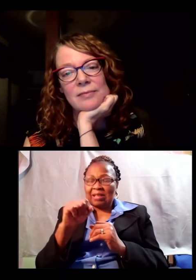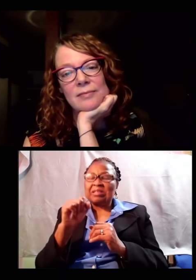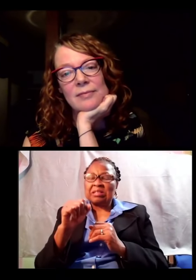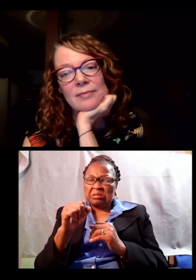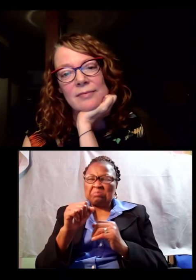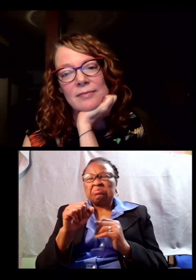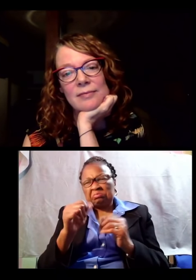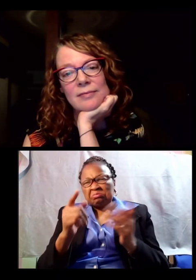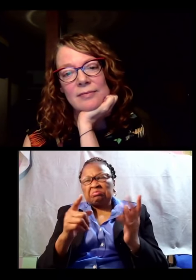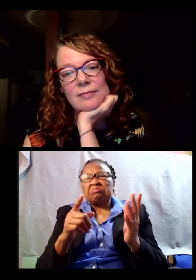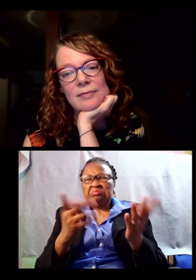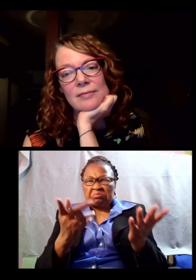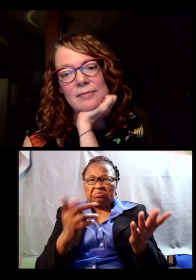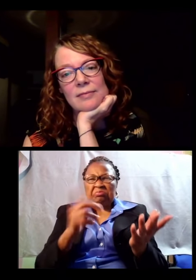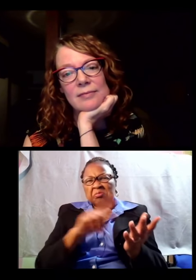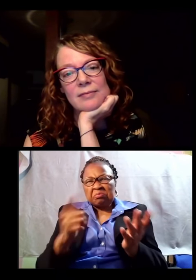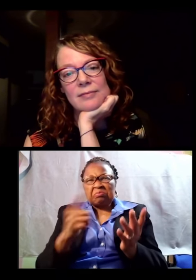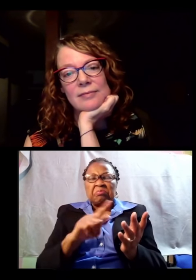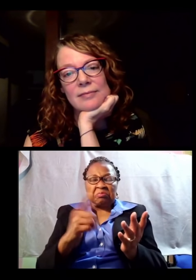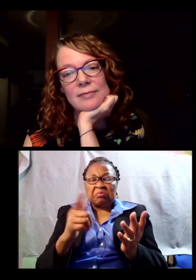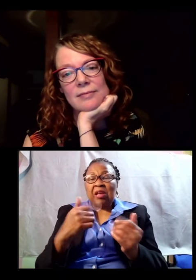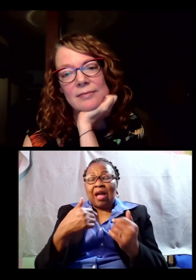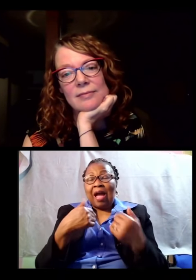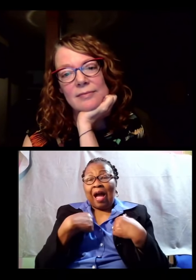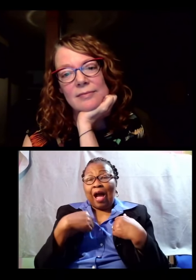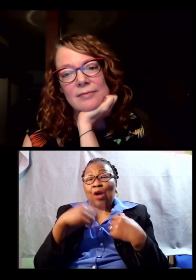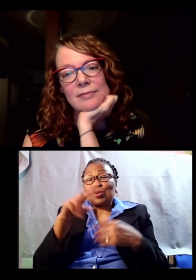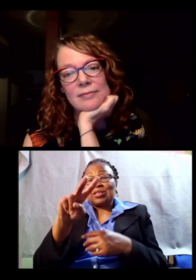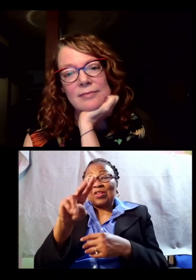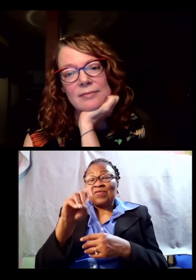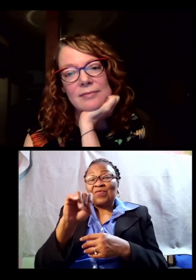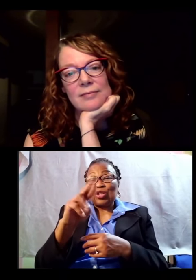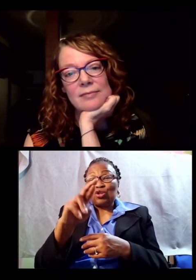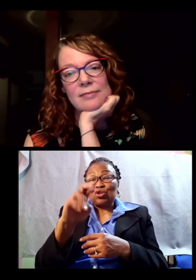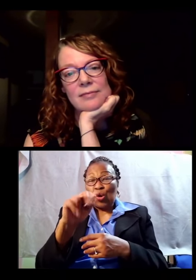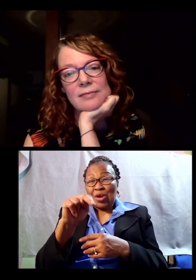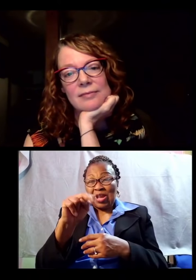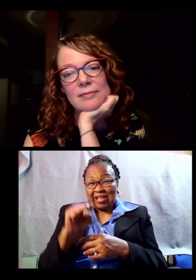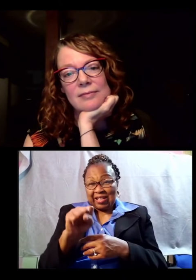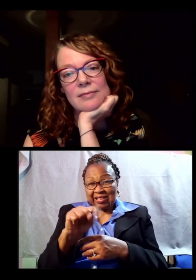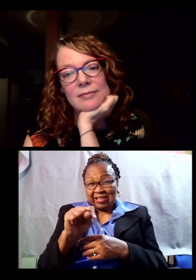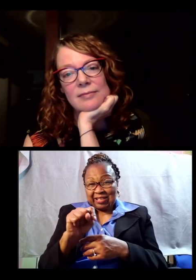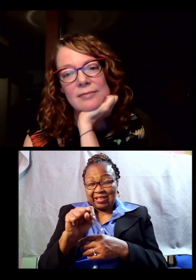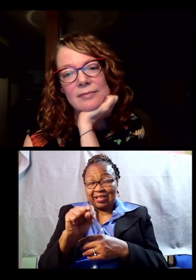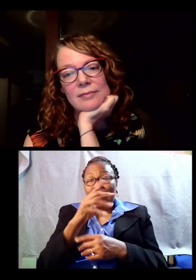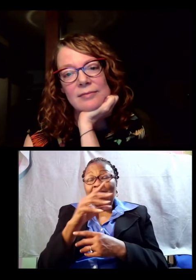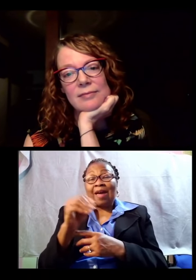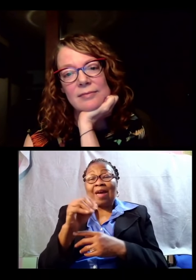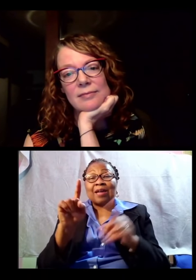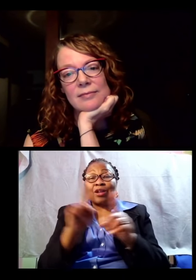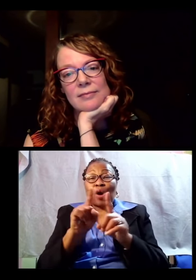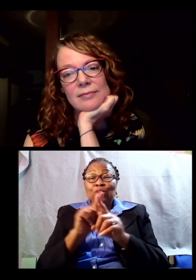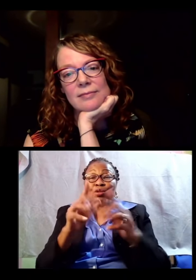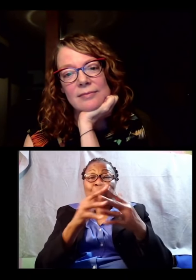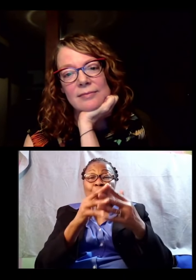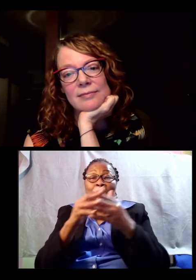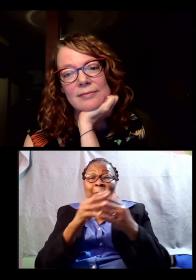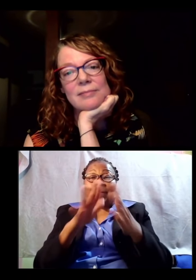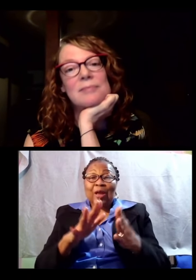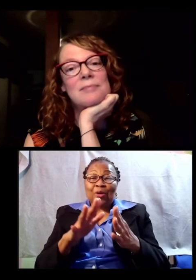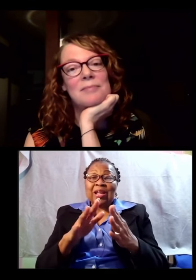it. I was a Victorianist and also American